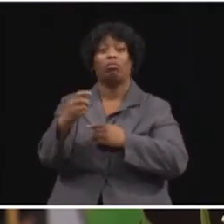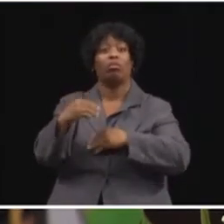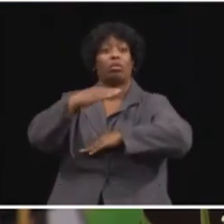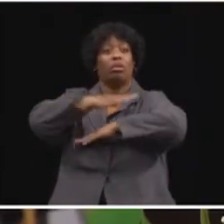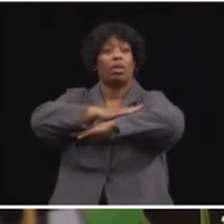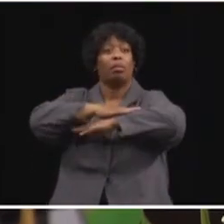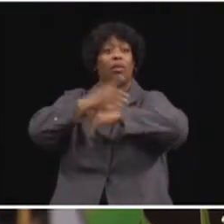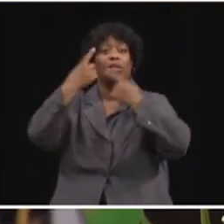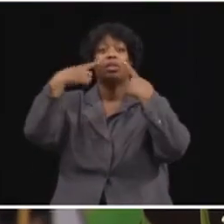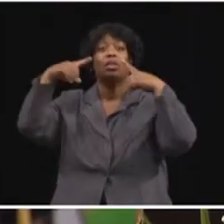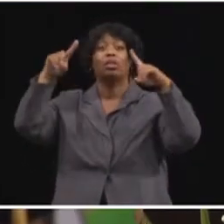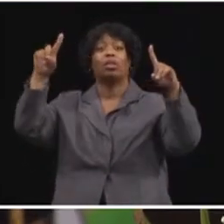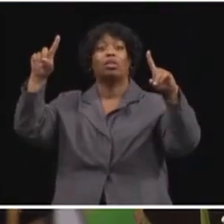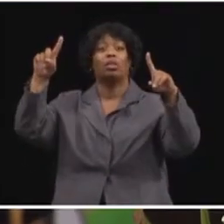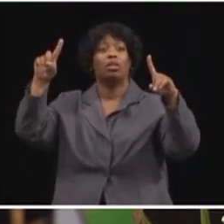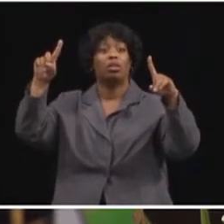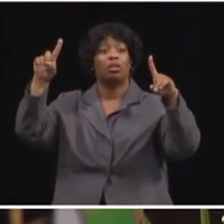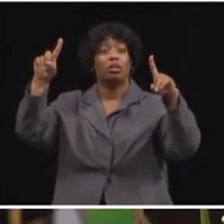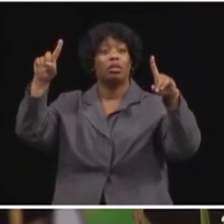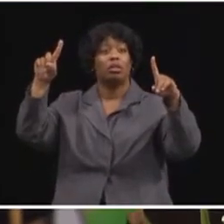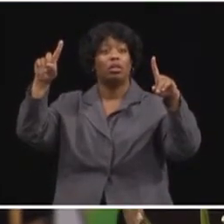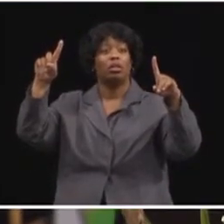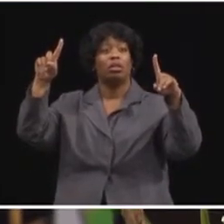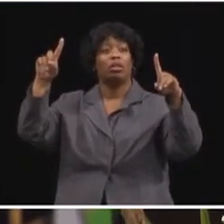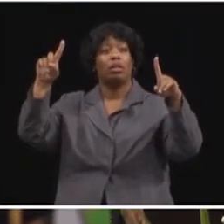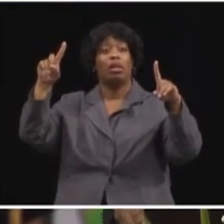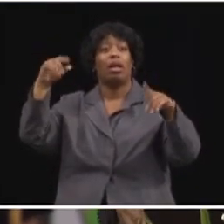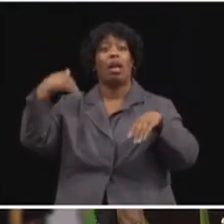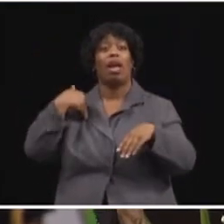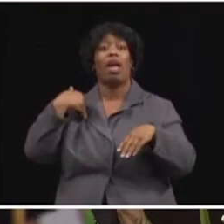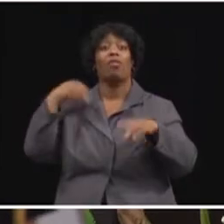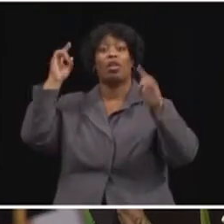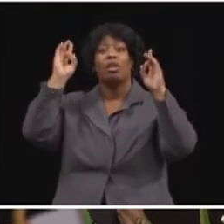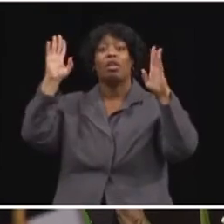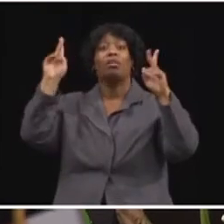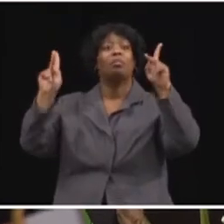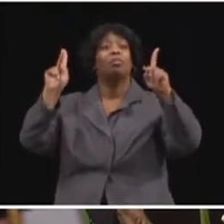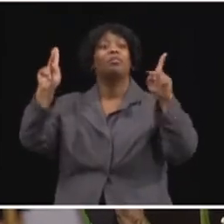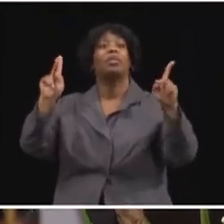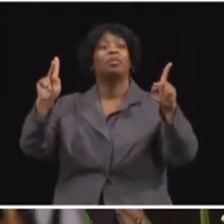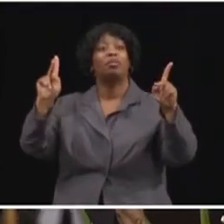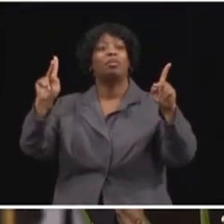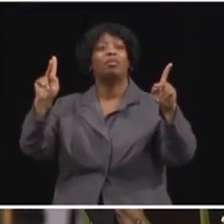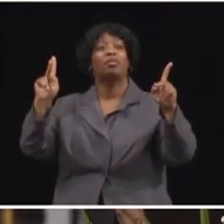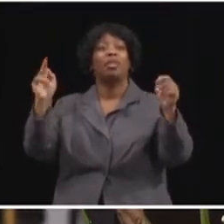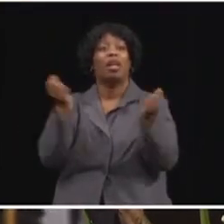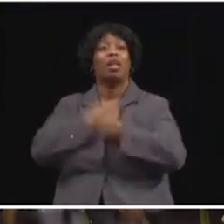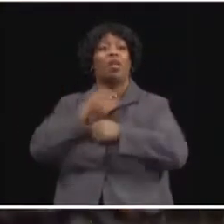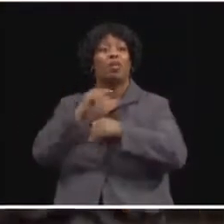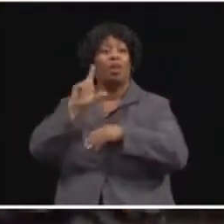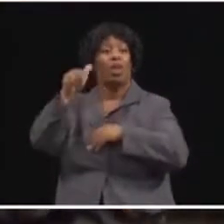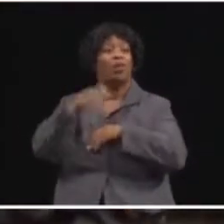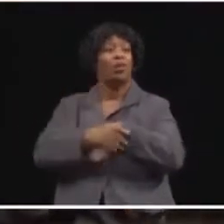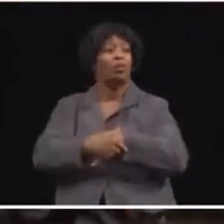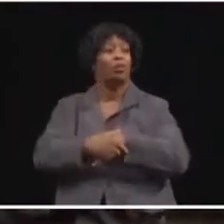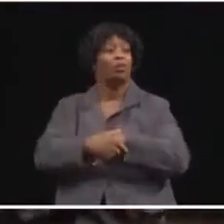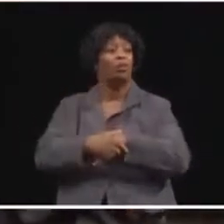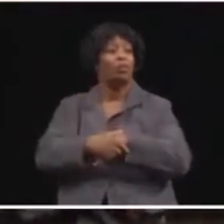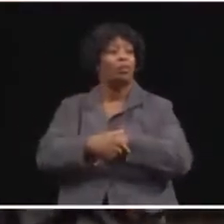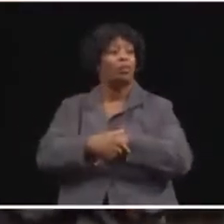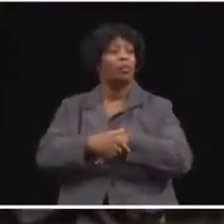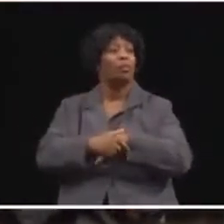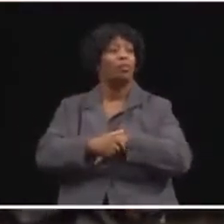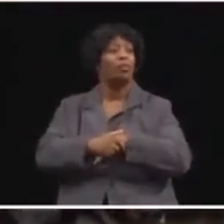success, have your haters become your waiters, because you're going to make it happen the way you want it to happen.